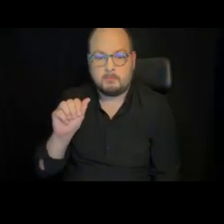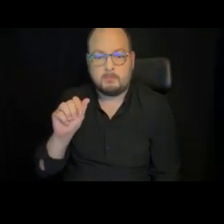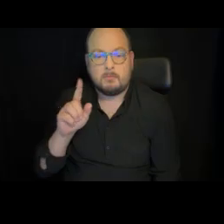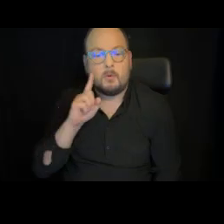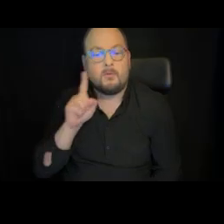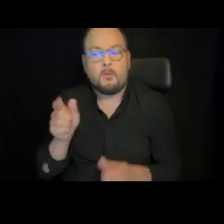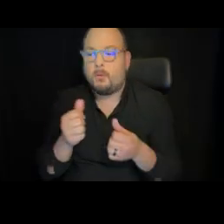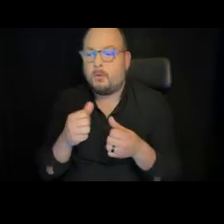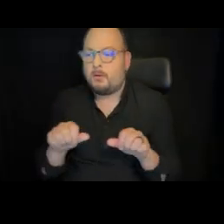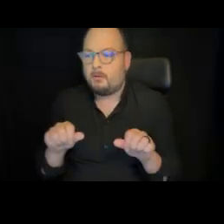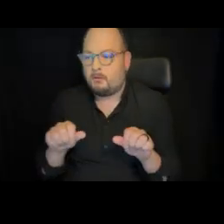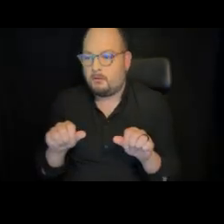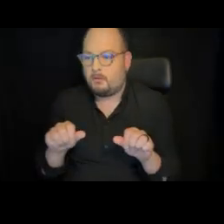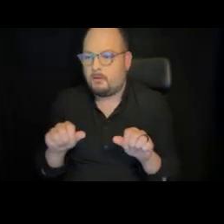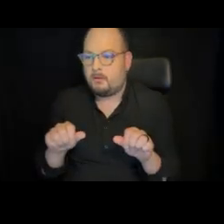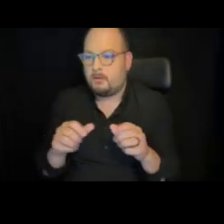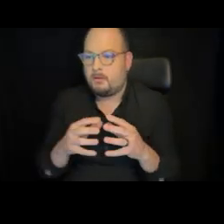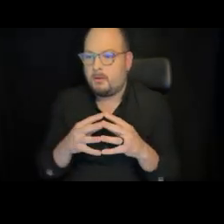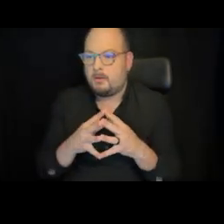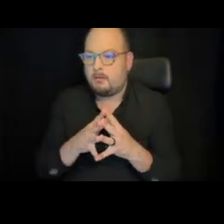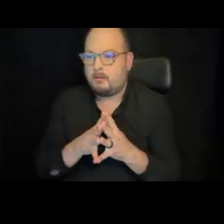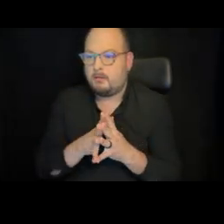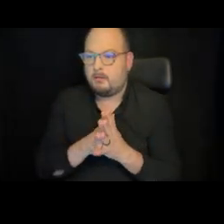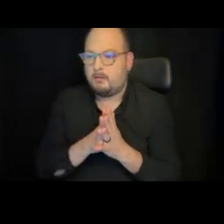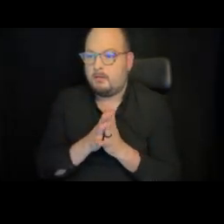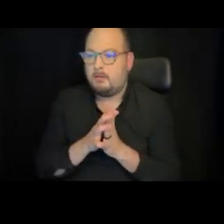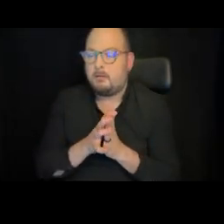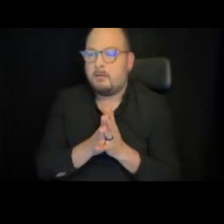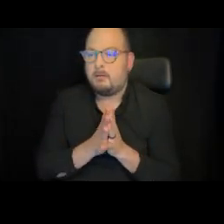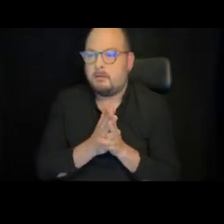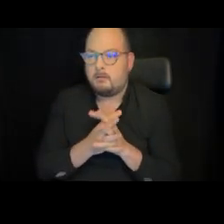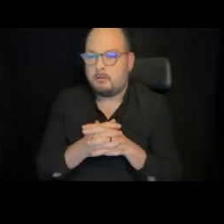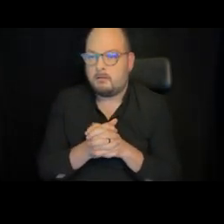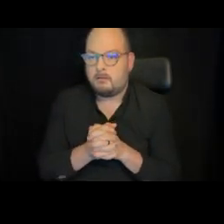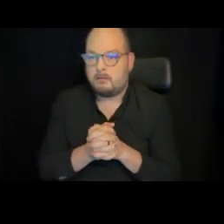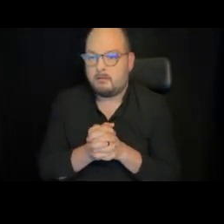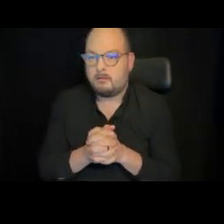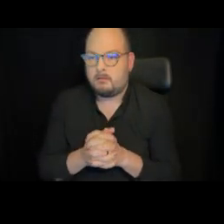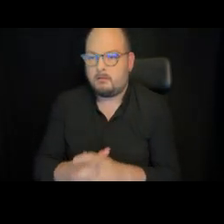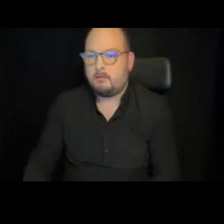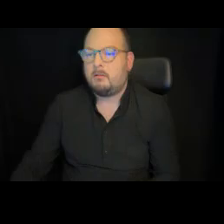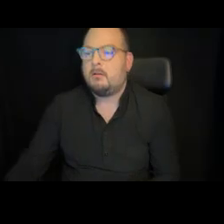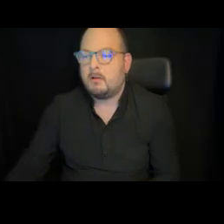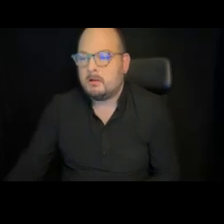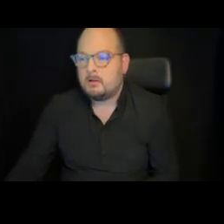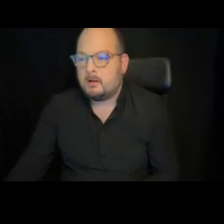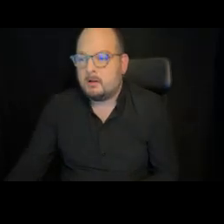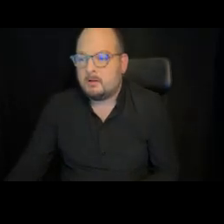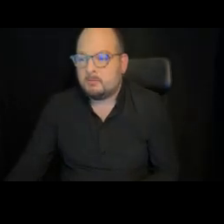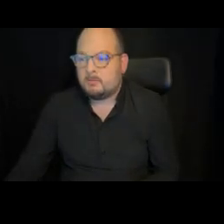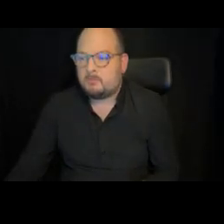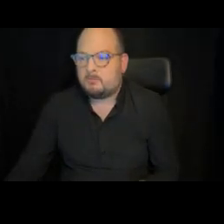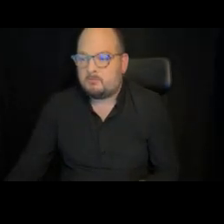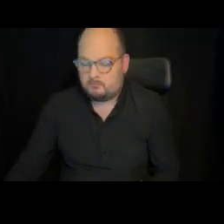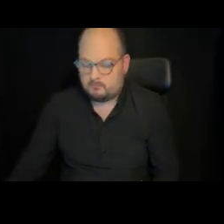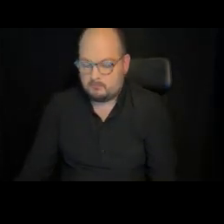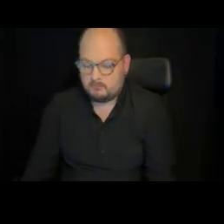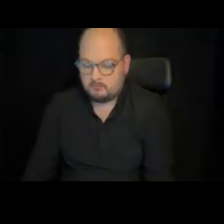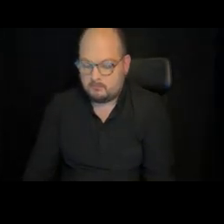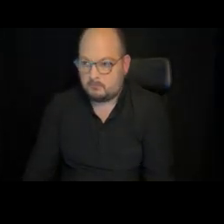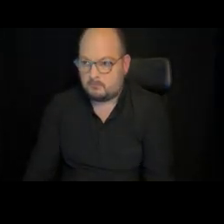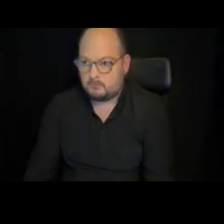new multifamily buildings with 4 or more dwelling units built for occupancy